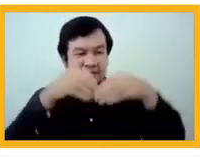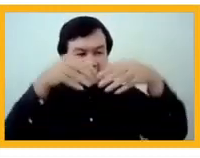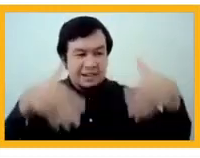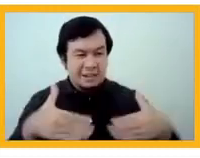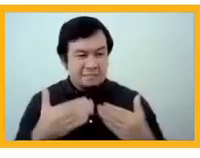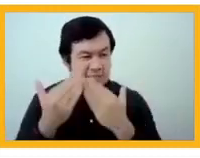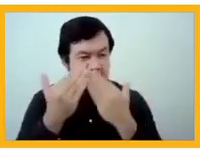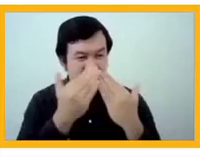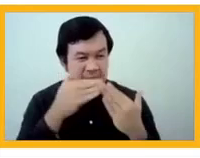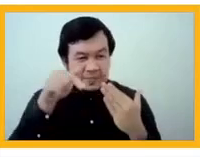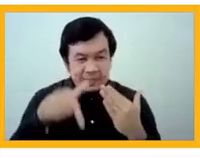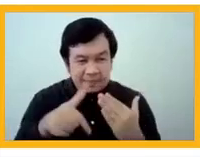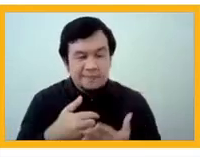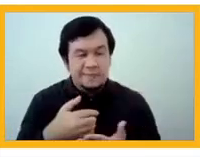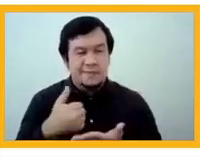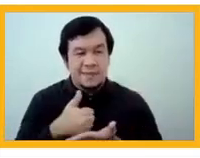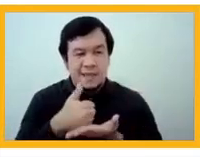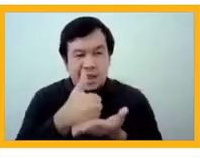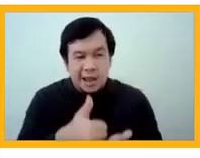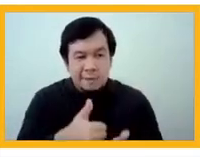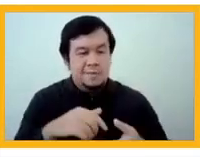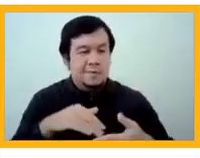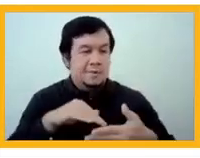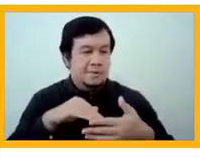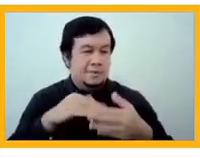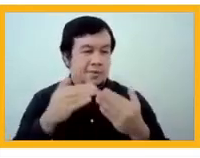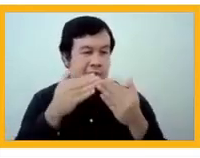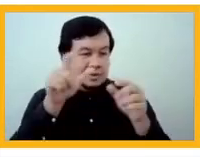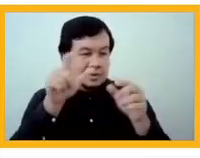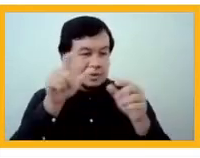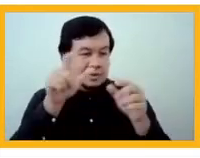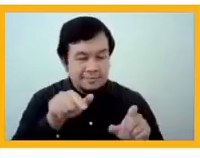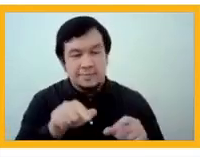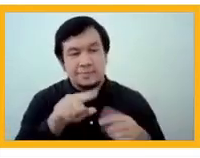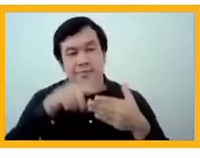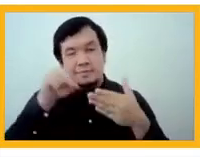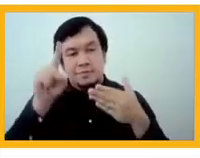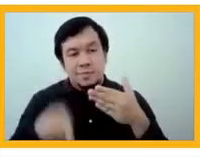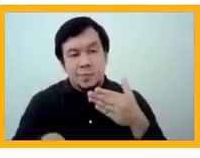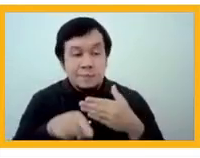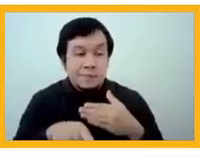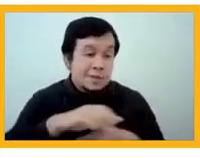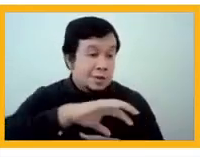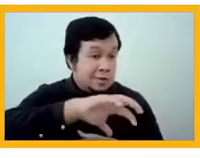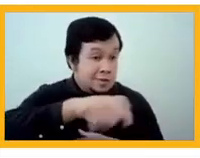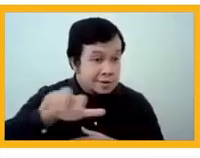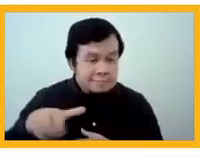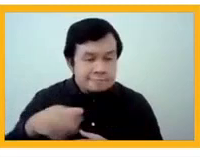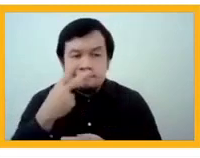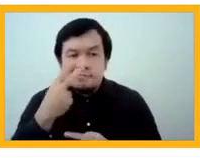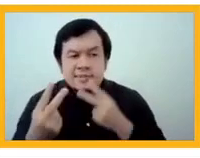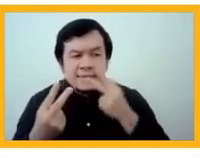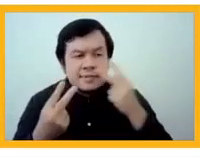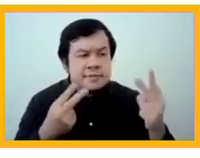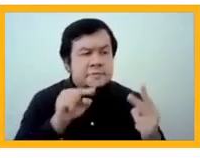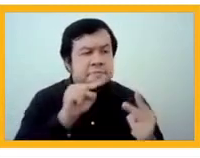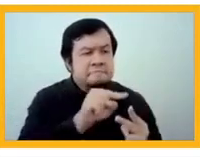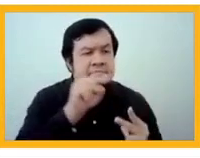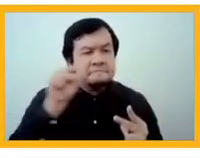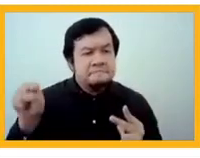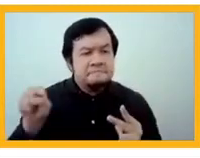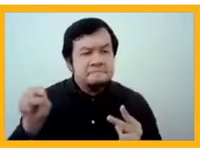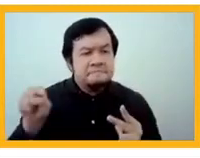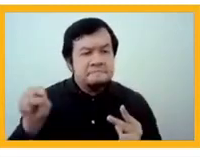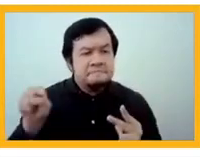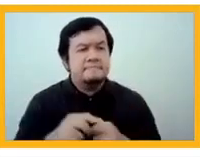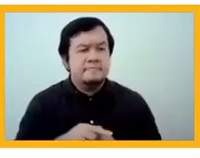And, you know, from what I've seen in most countries that I've, you know, where I've observed the policy discourse, is that there's simply not enough attention being paid to